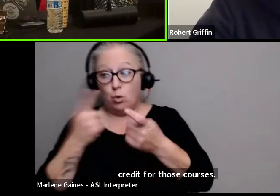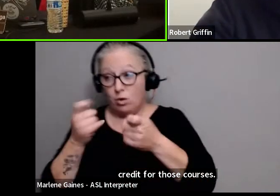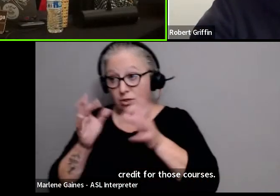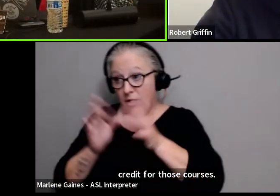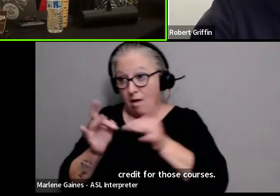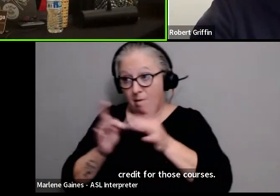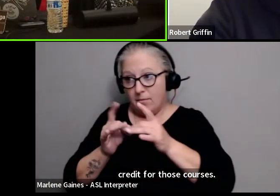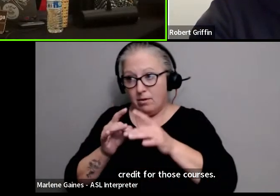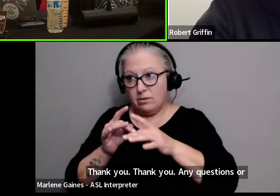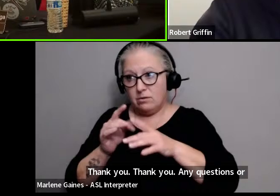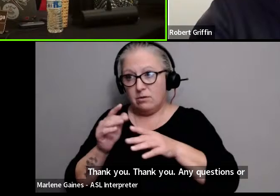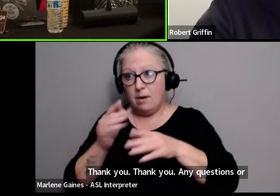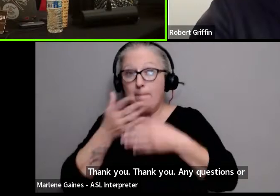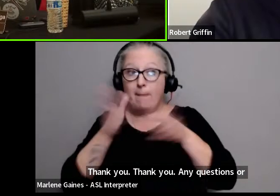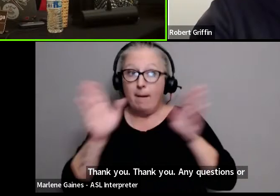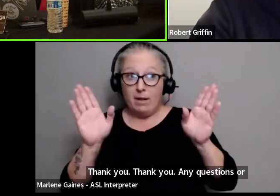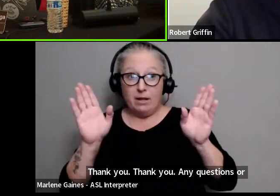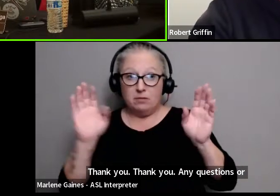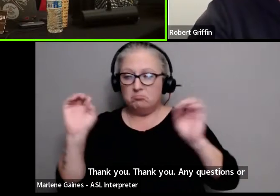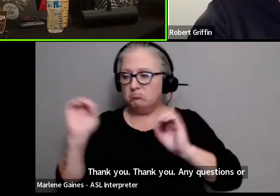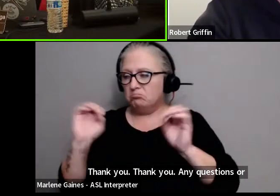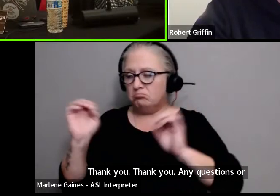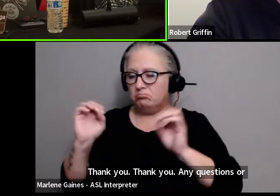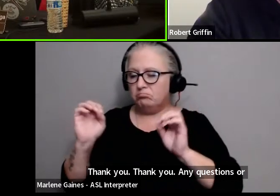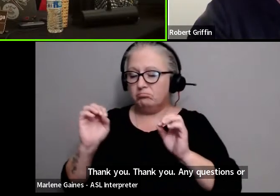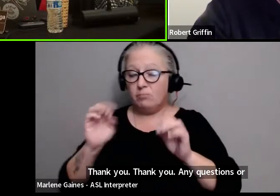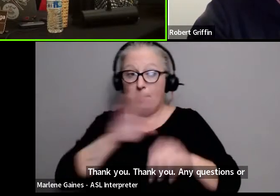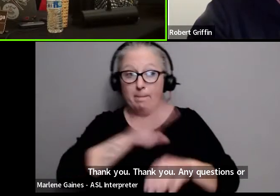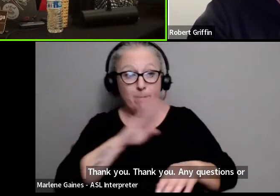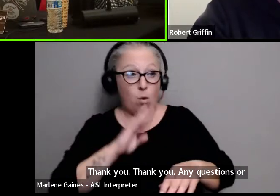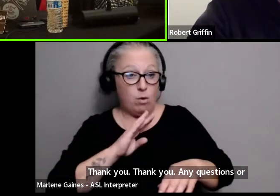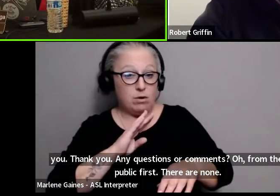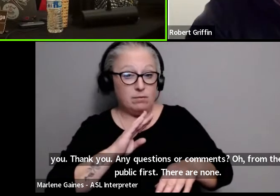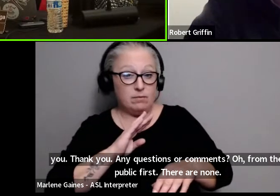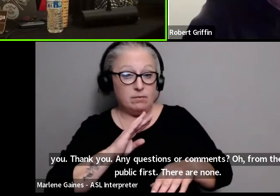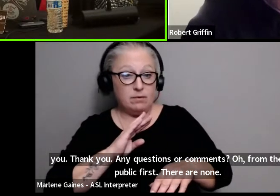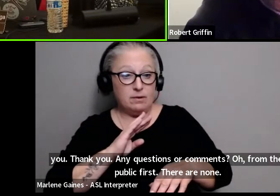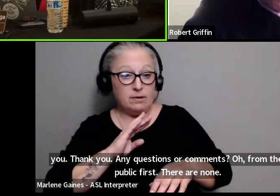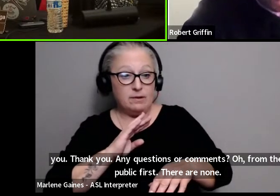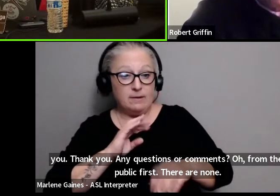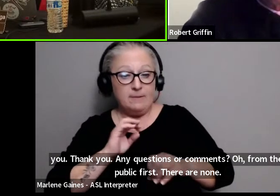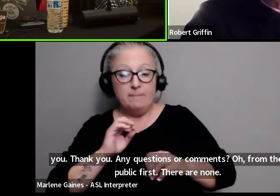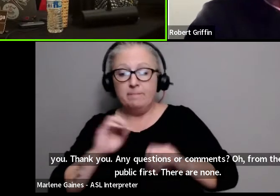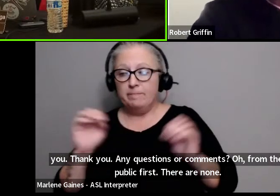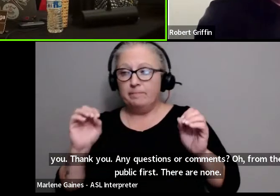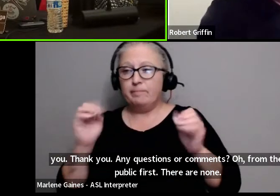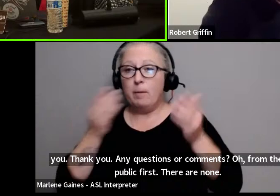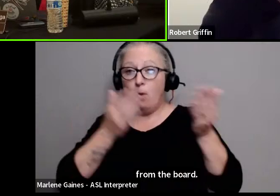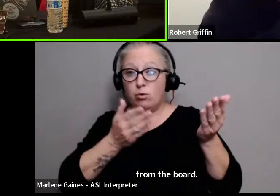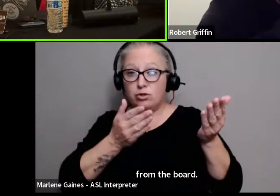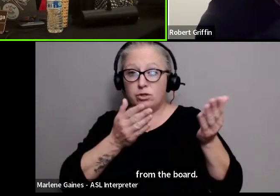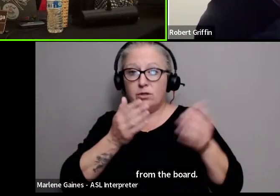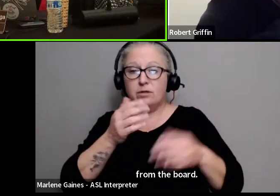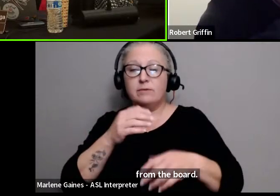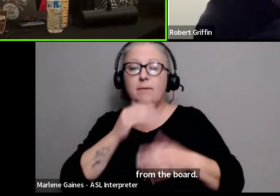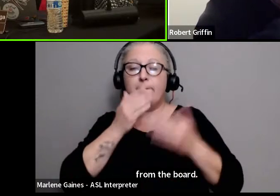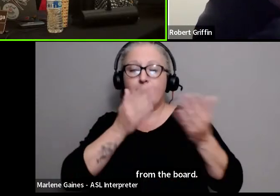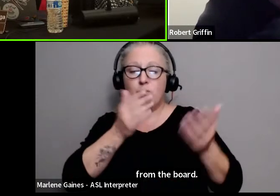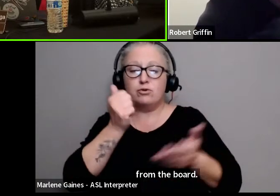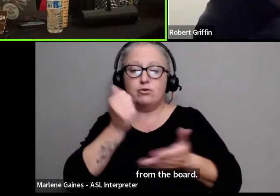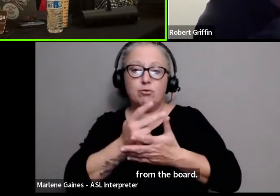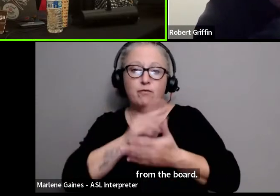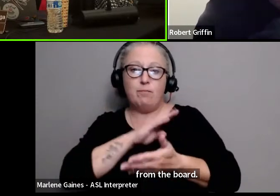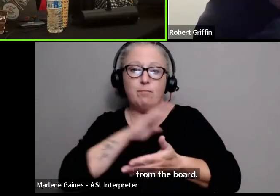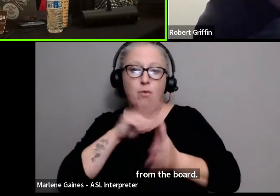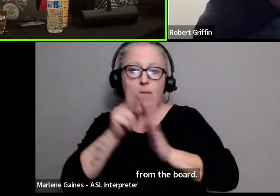comments? Oh, from the public first. There are none. From the board? Okay. Motion. I make a motion to approve